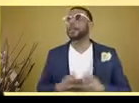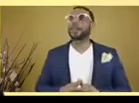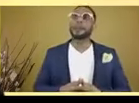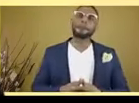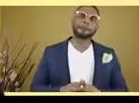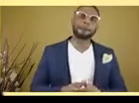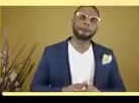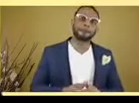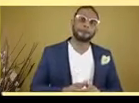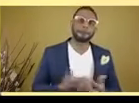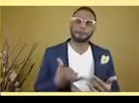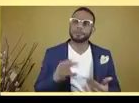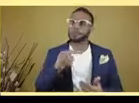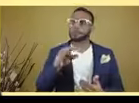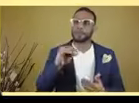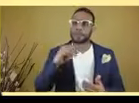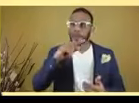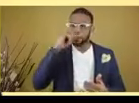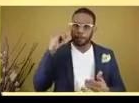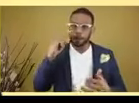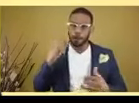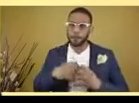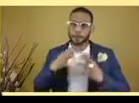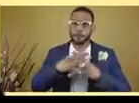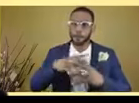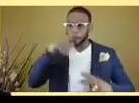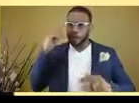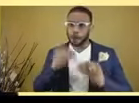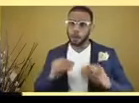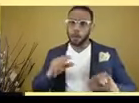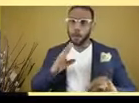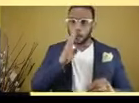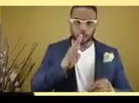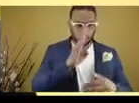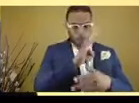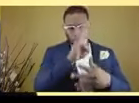Back Bolder, I love it, the 3 B's.